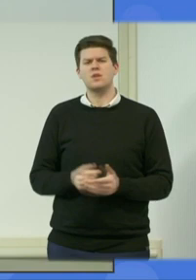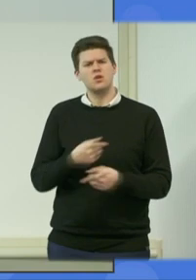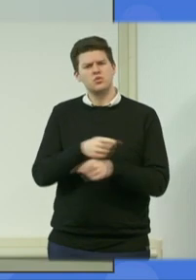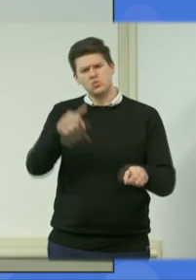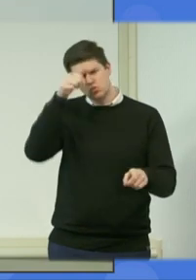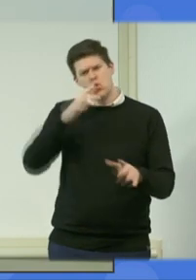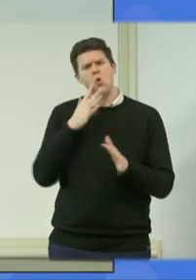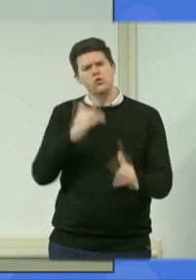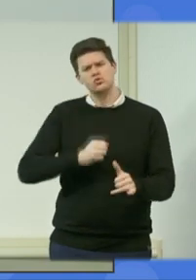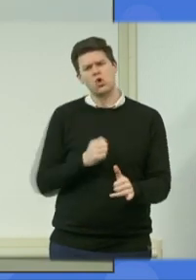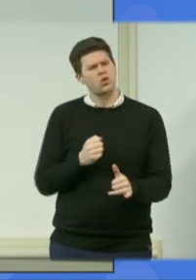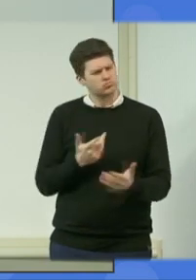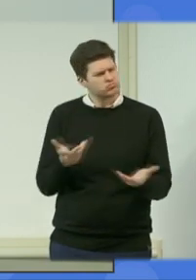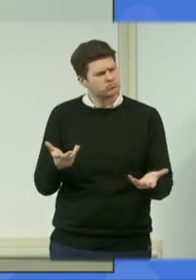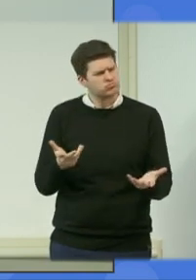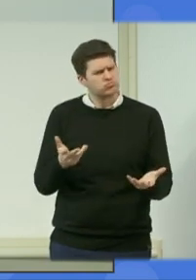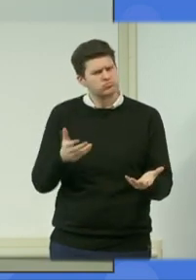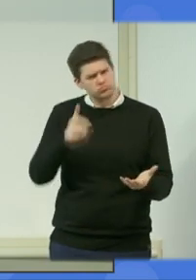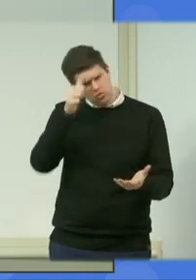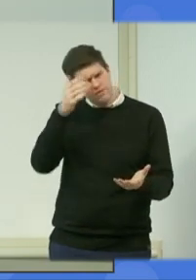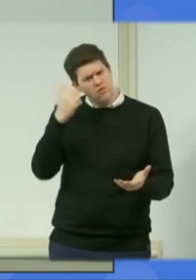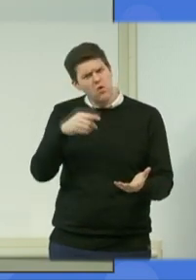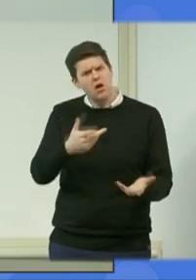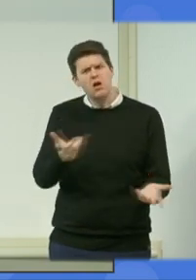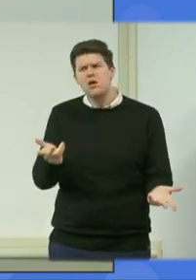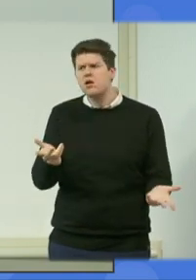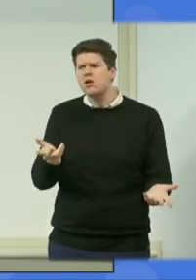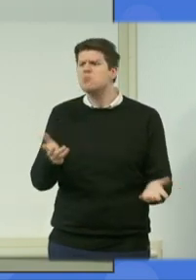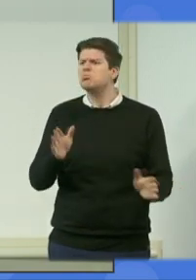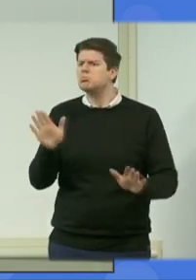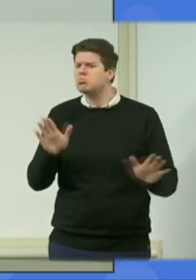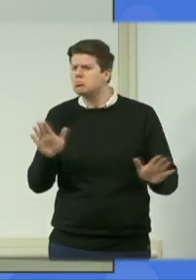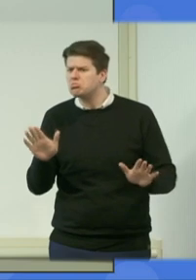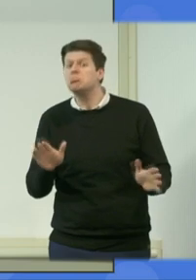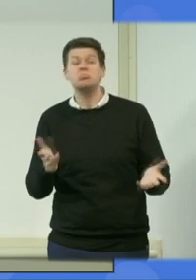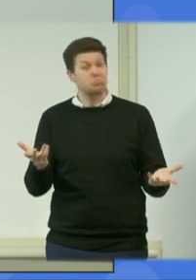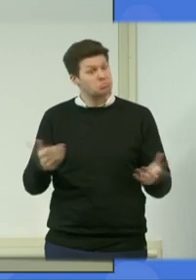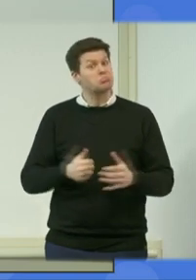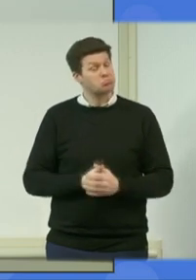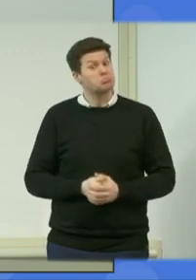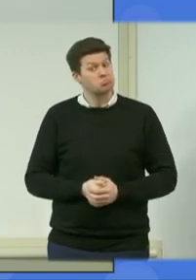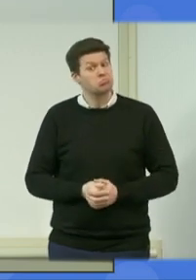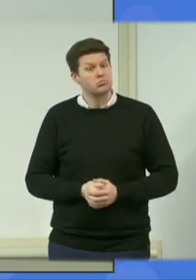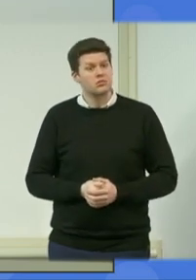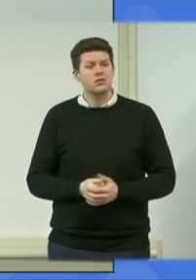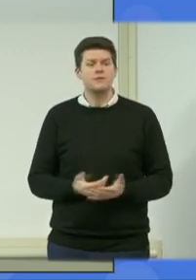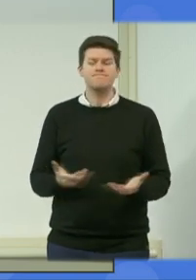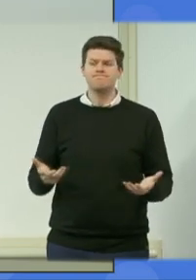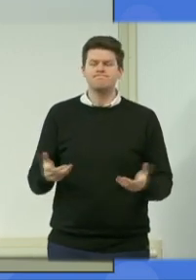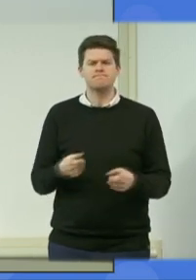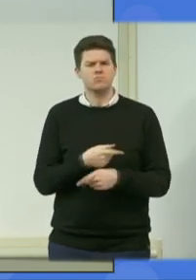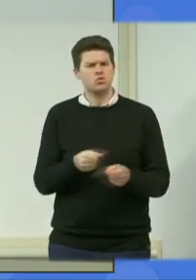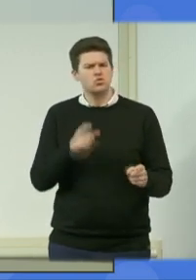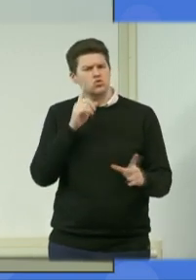Scotland? Oh, I'll take that. That's actually better than I was expecting, so that's good. Has anyone ever read any of